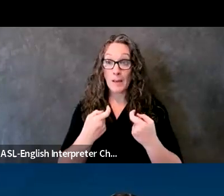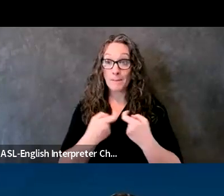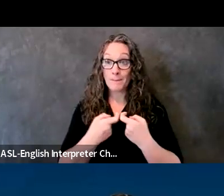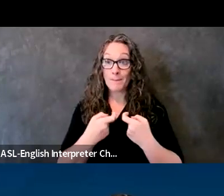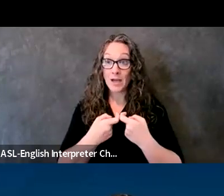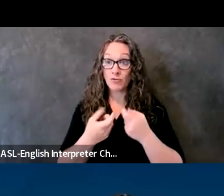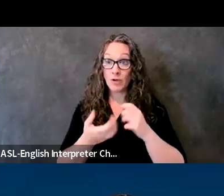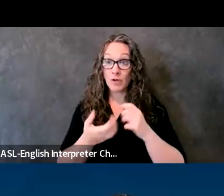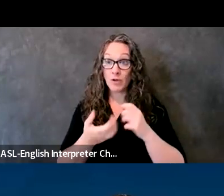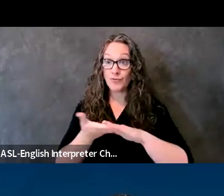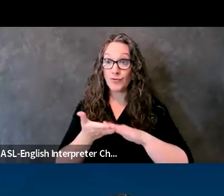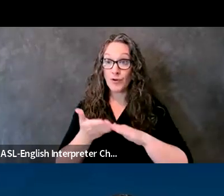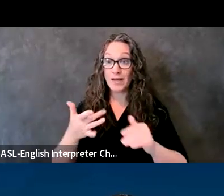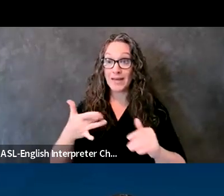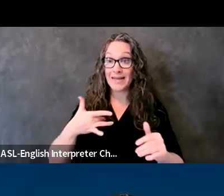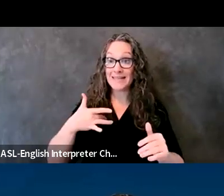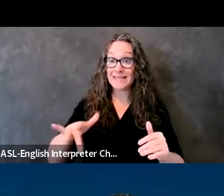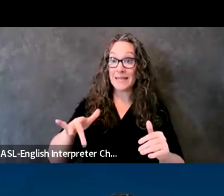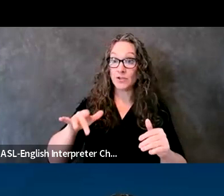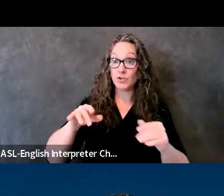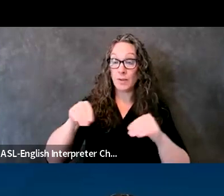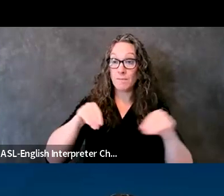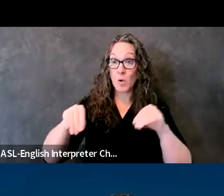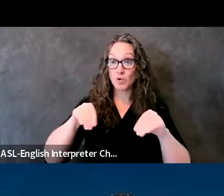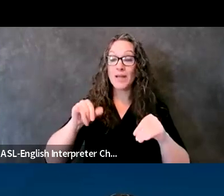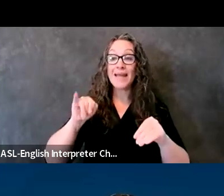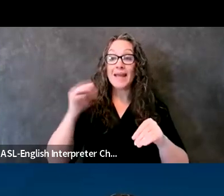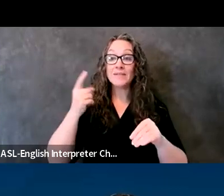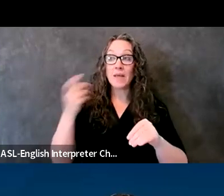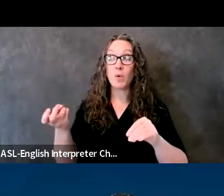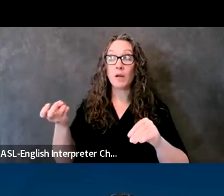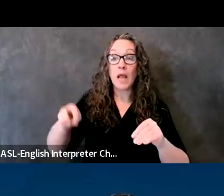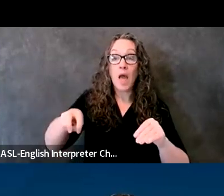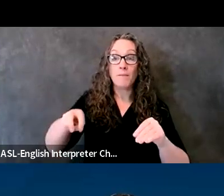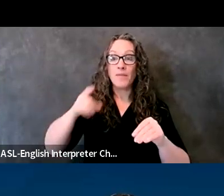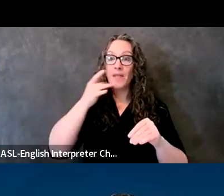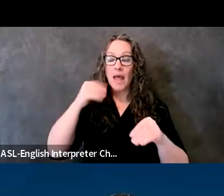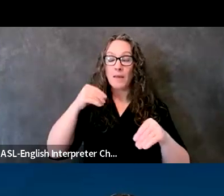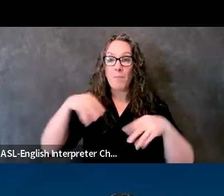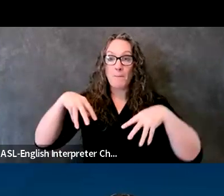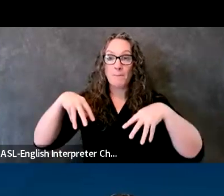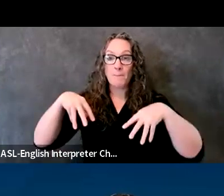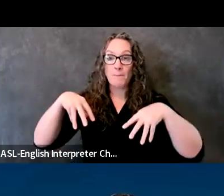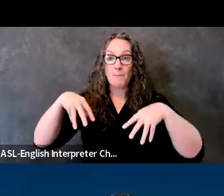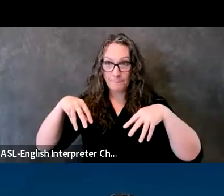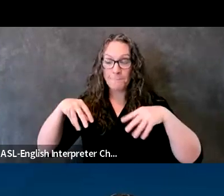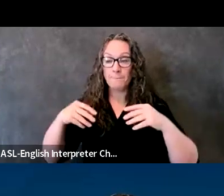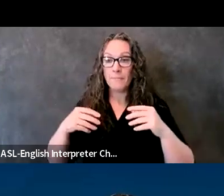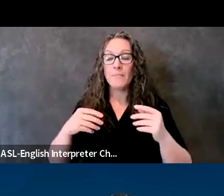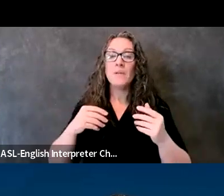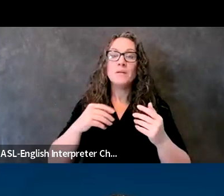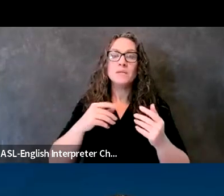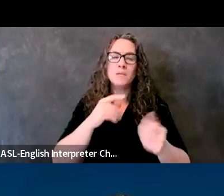lights. So if someone does get up, the light goes off, and just working with those sensory needs and